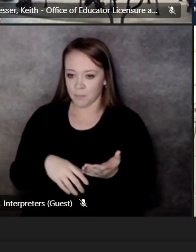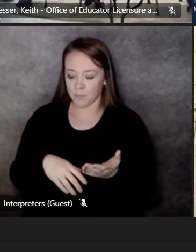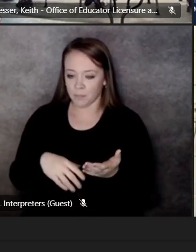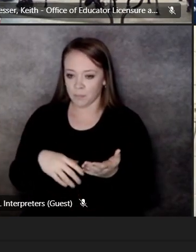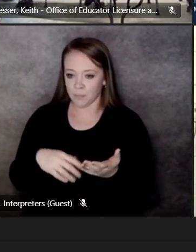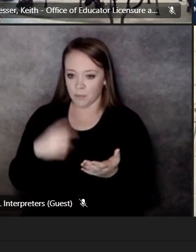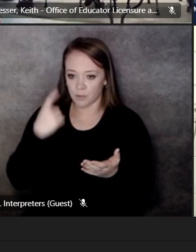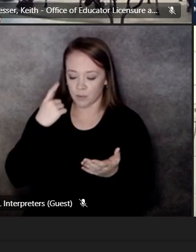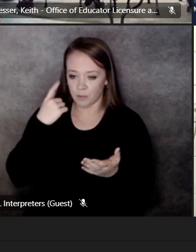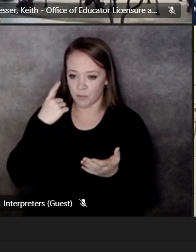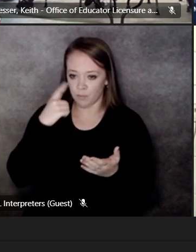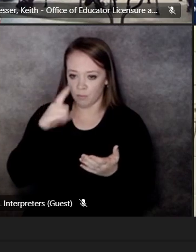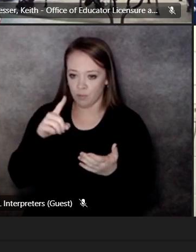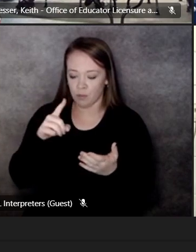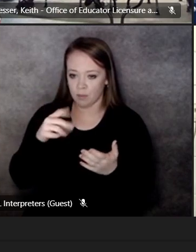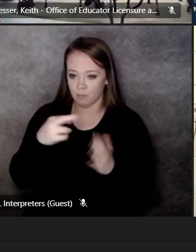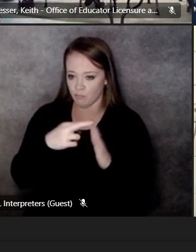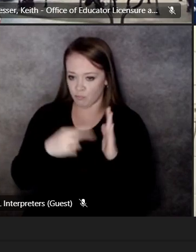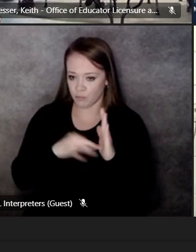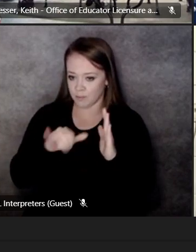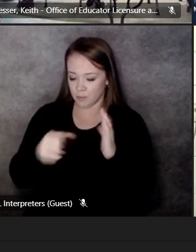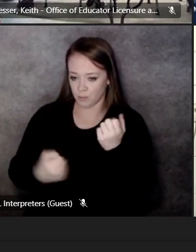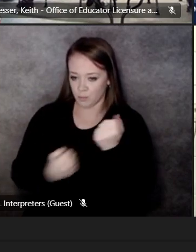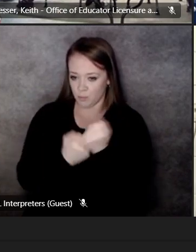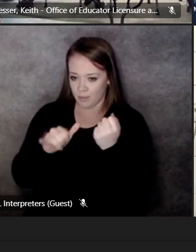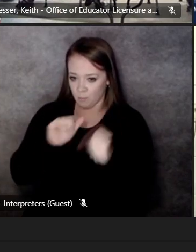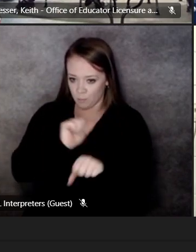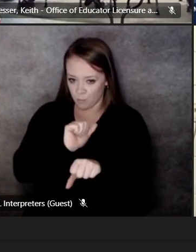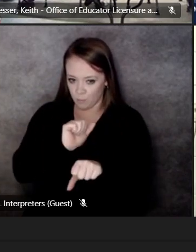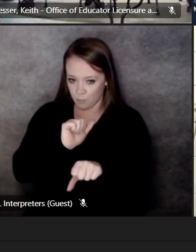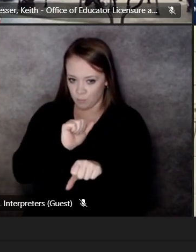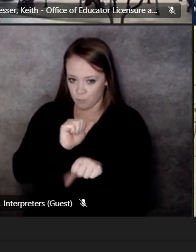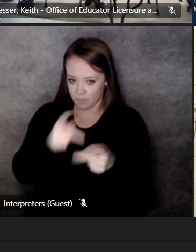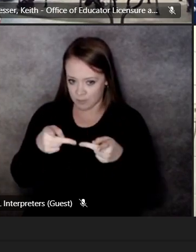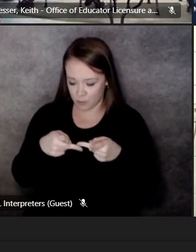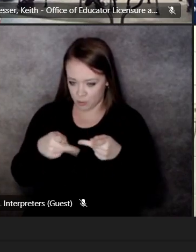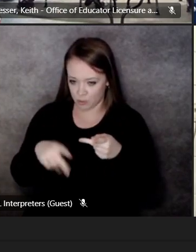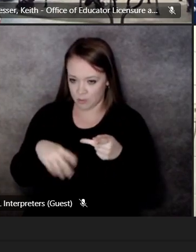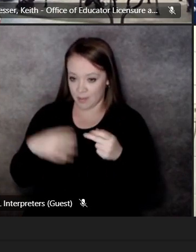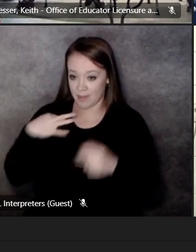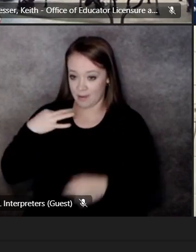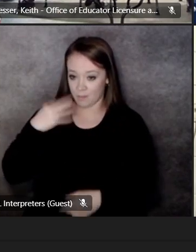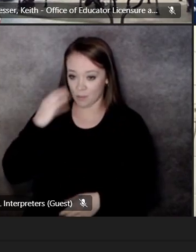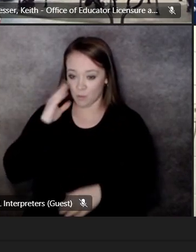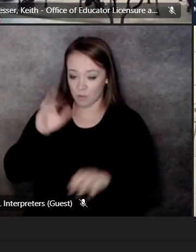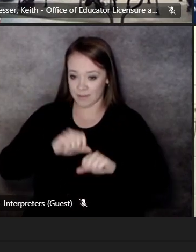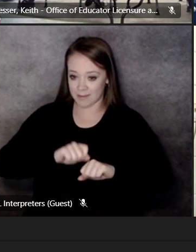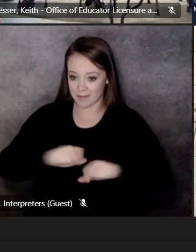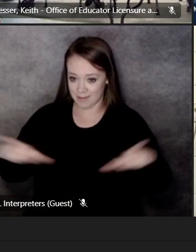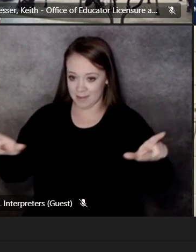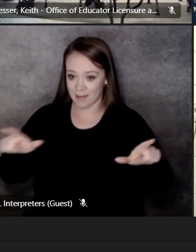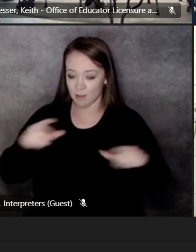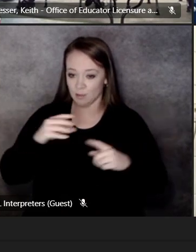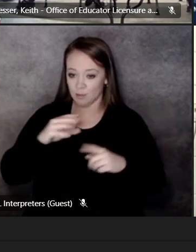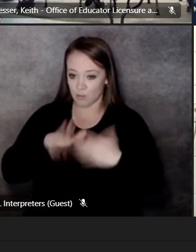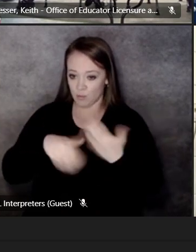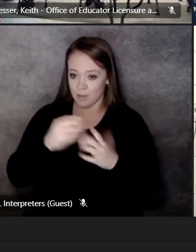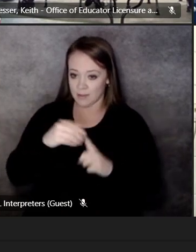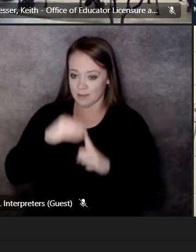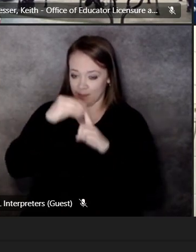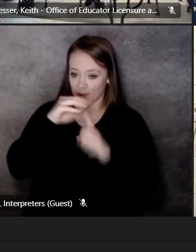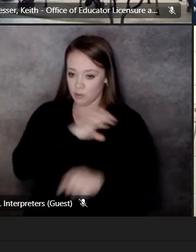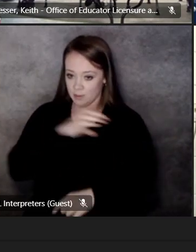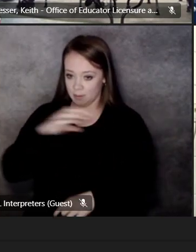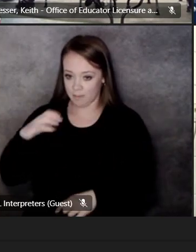work, the applications will be sent to the members of the special committees, both the Teacher Advisory Council and the Student